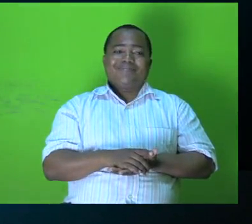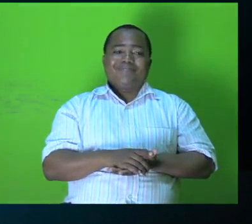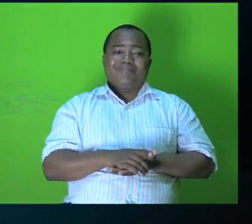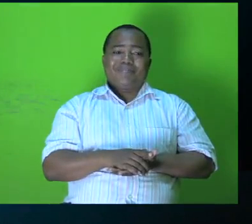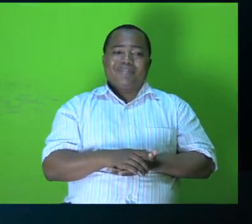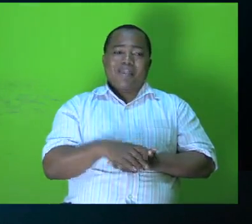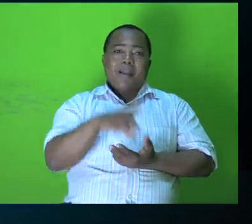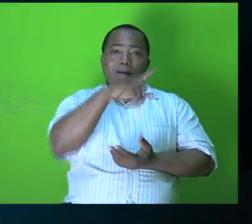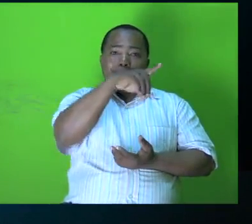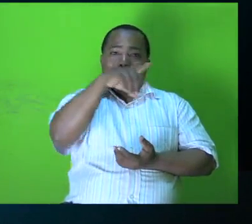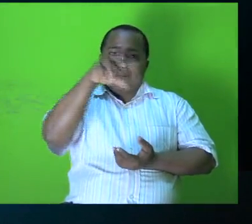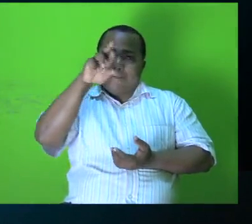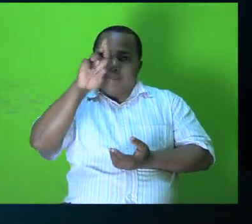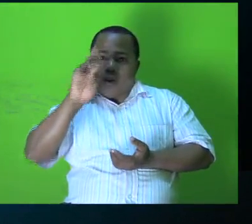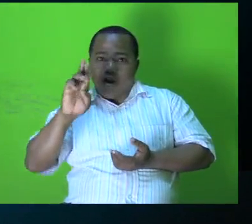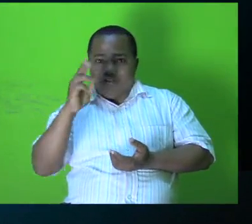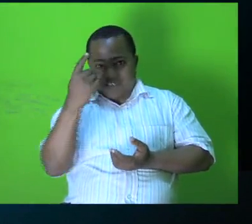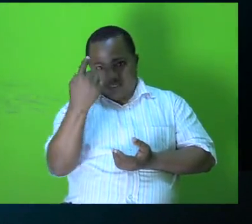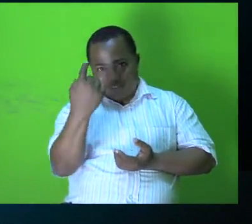prophase I,